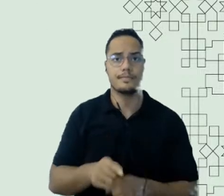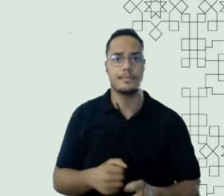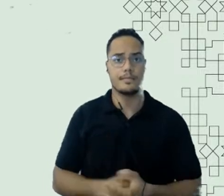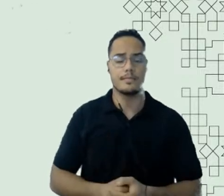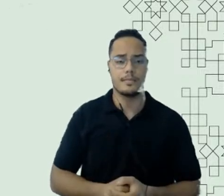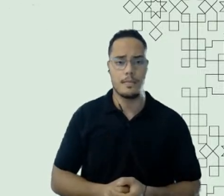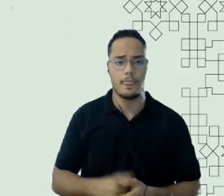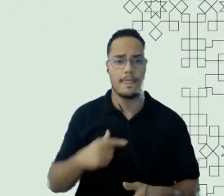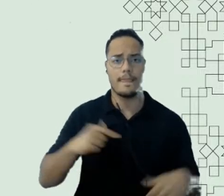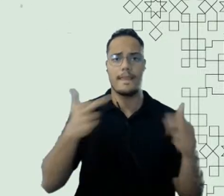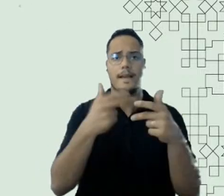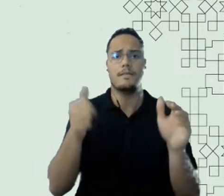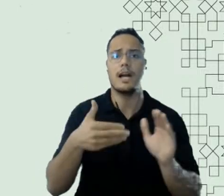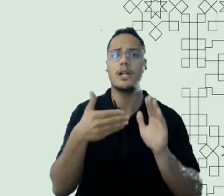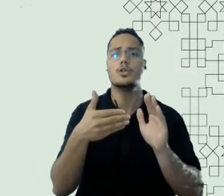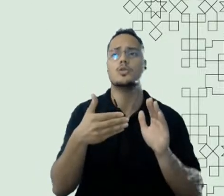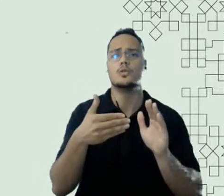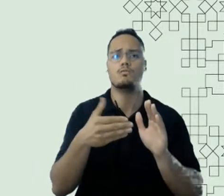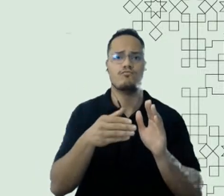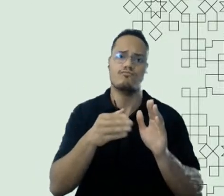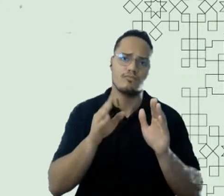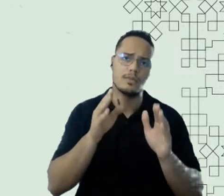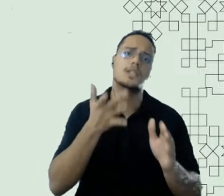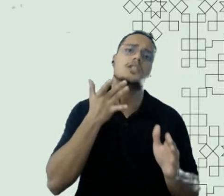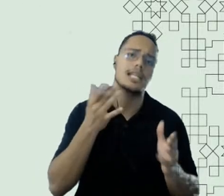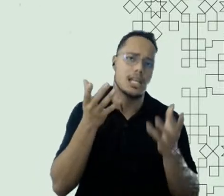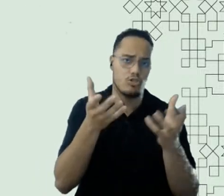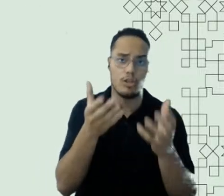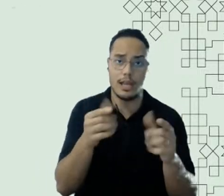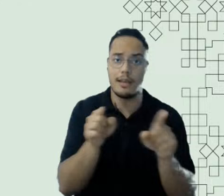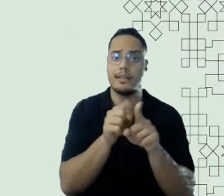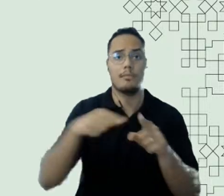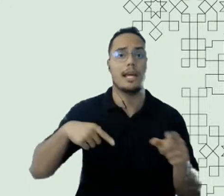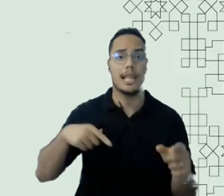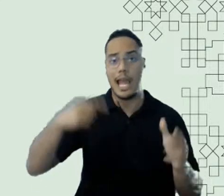was not considered at all during the discussion about the